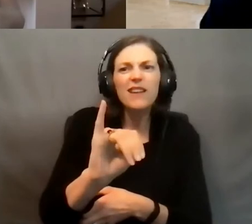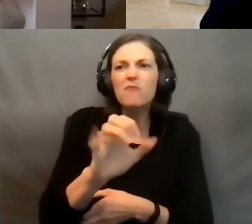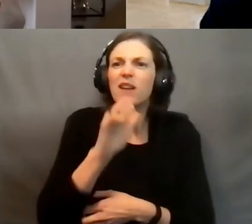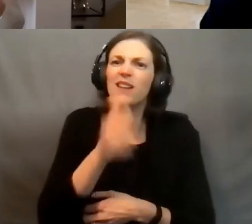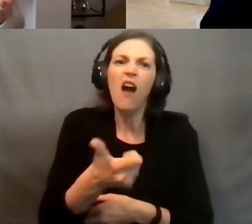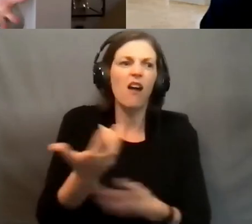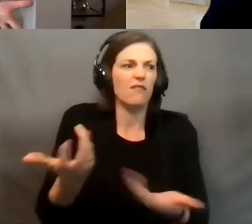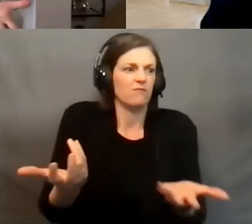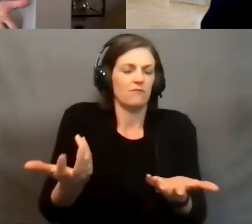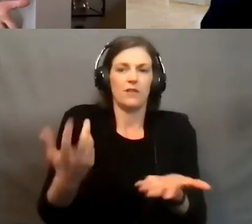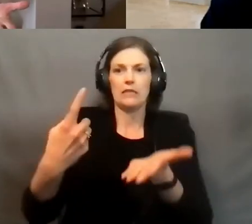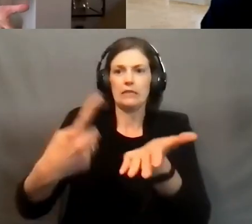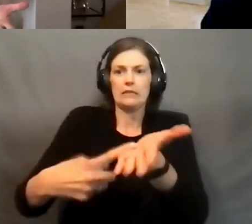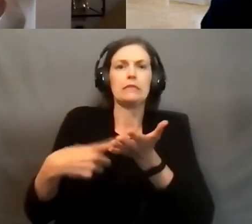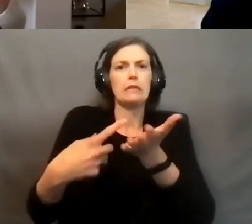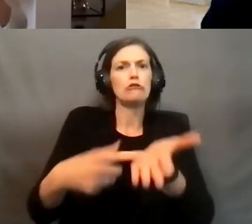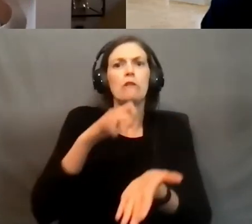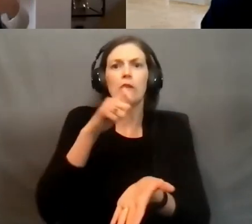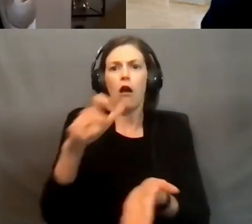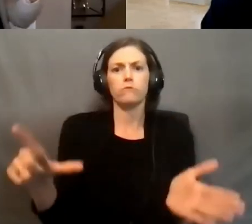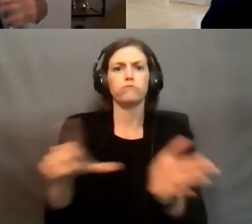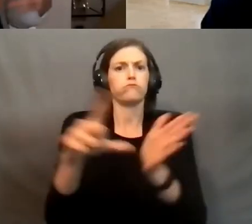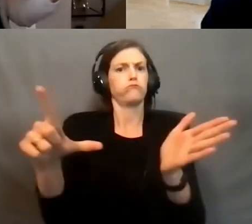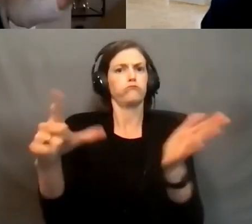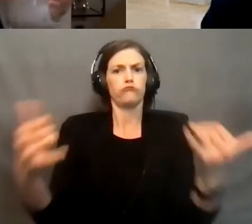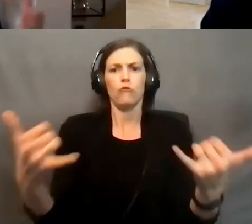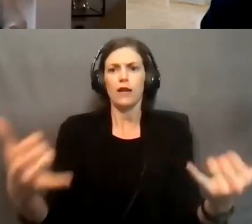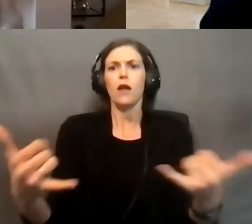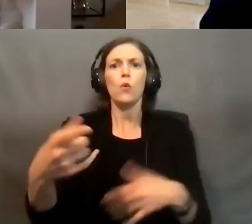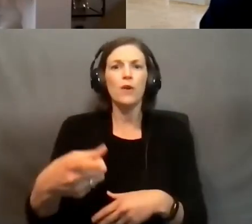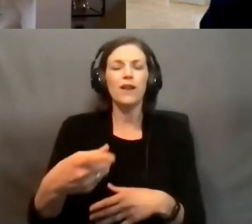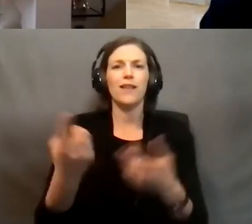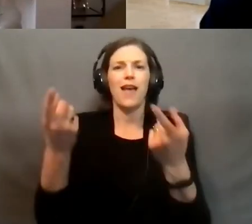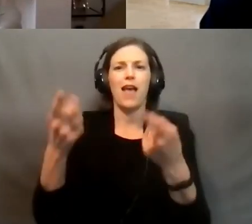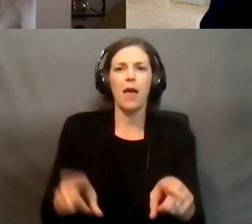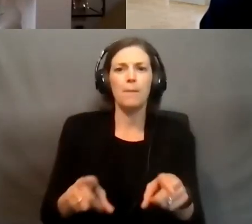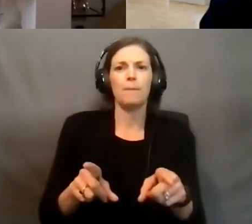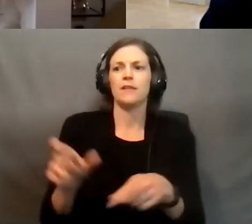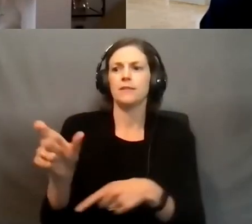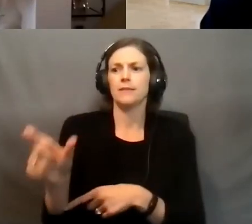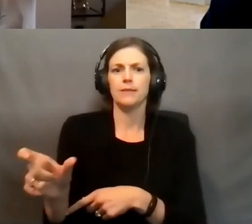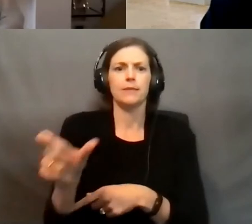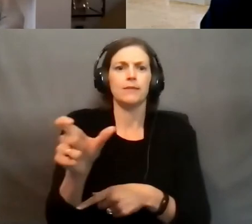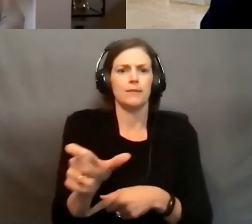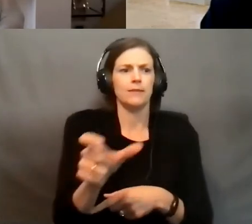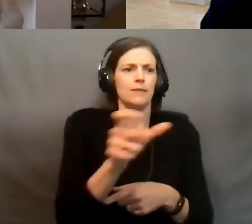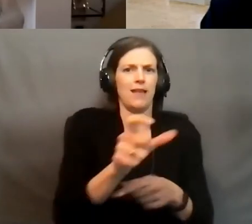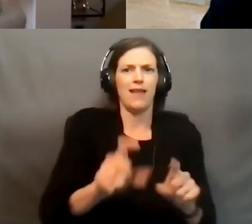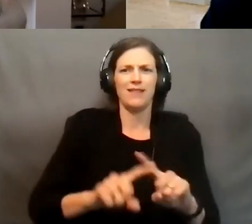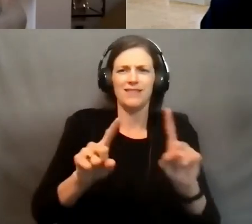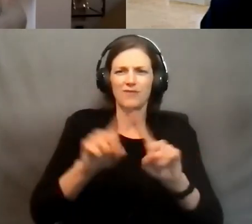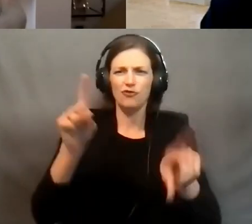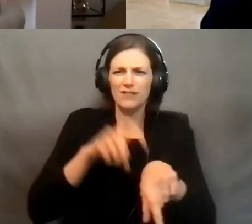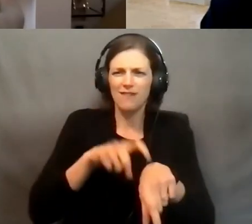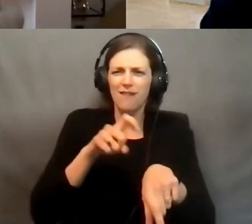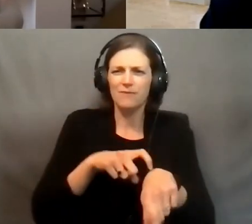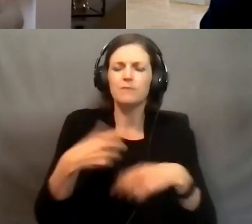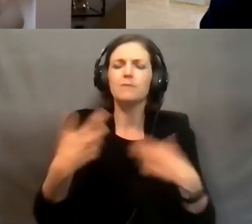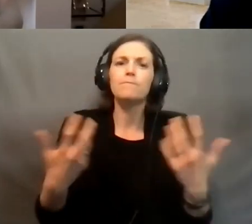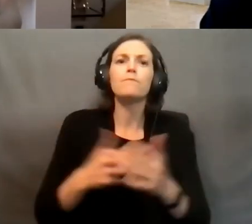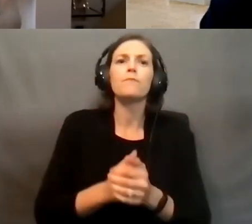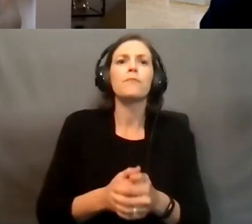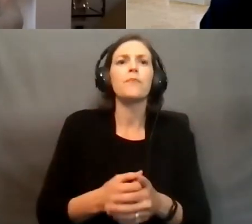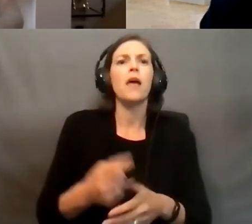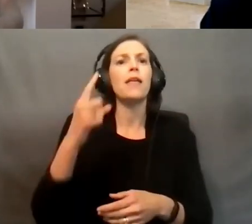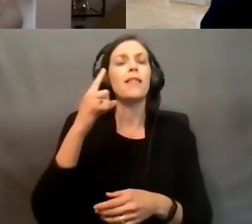doesn't happen spontaneously. It happens in segmented set pieces. So I think we have hit